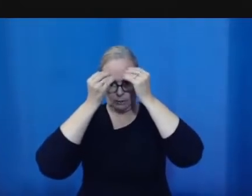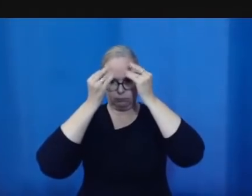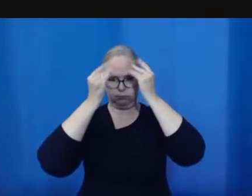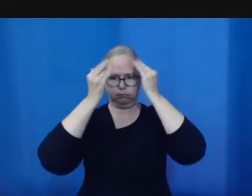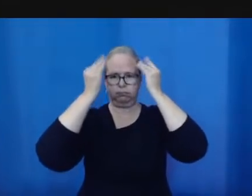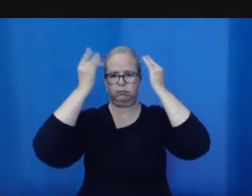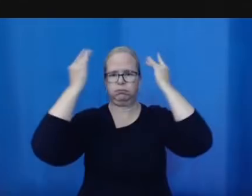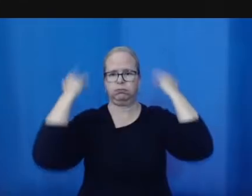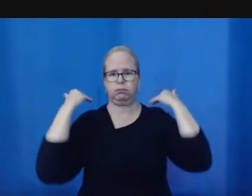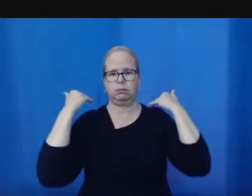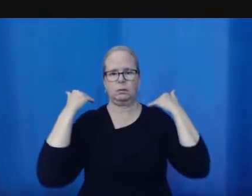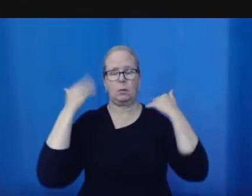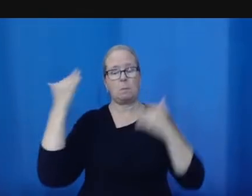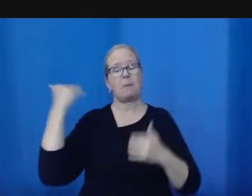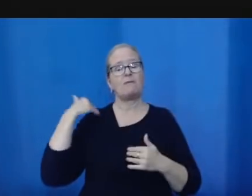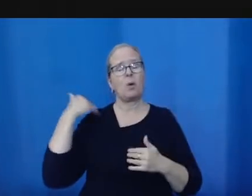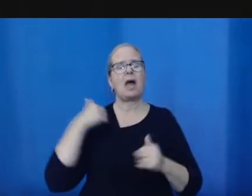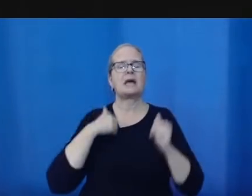bit because,